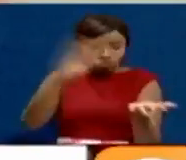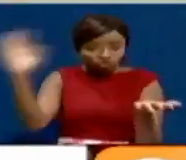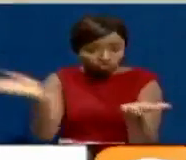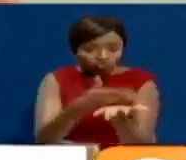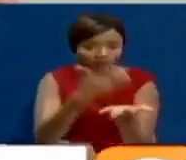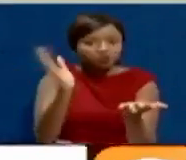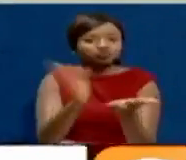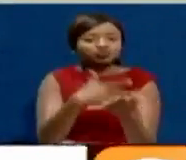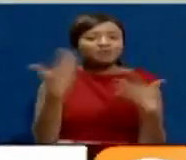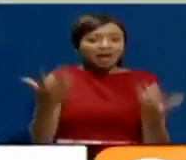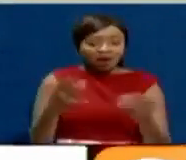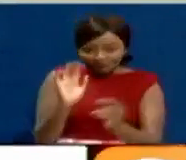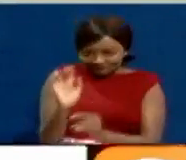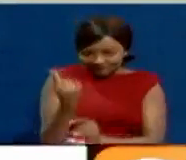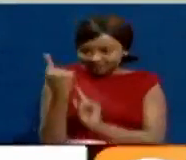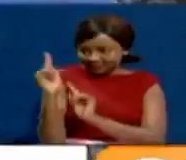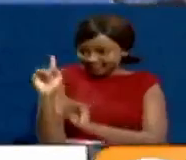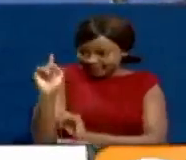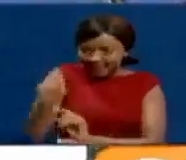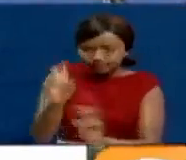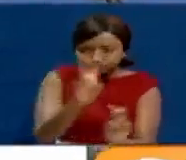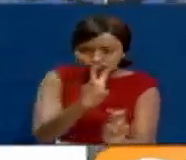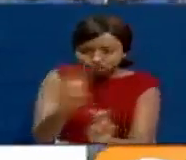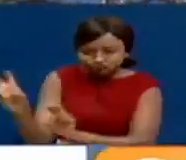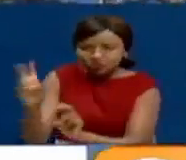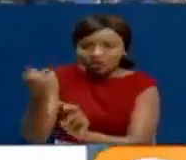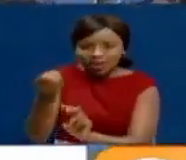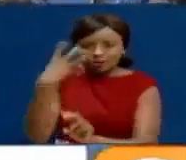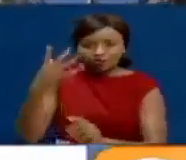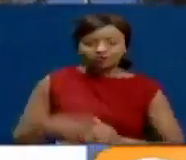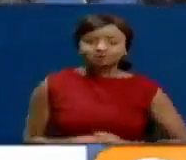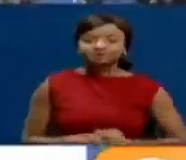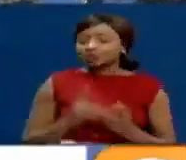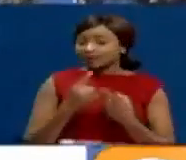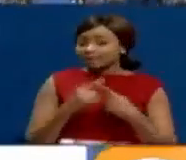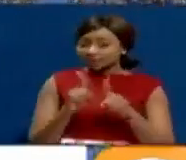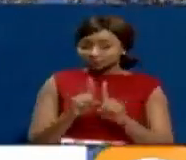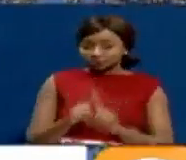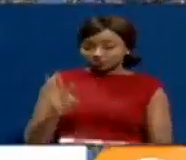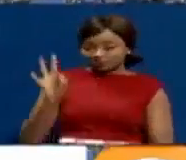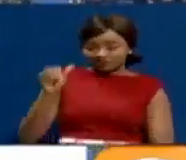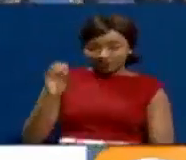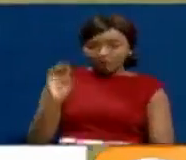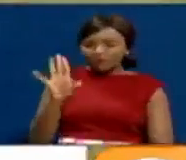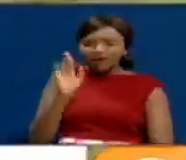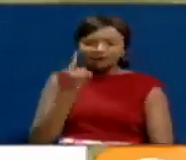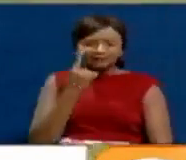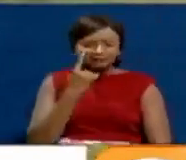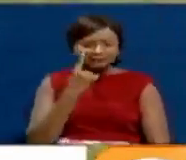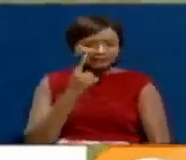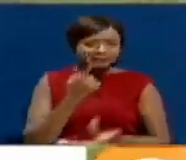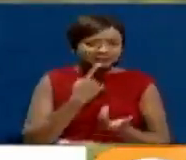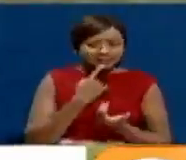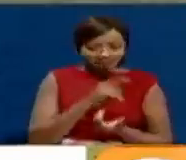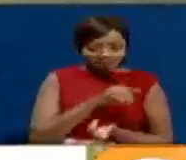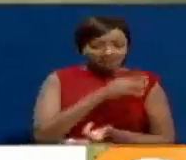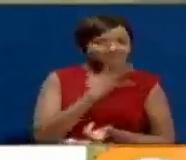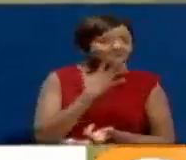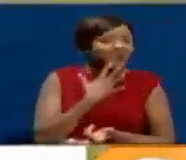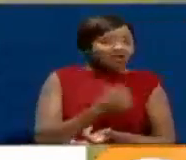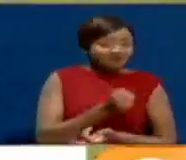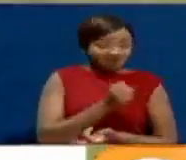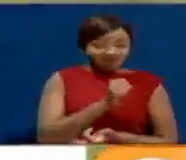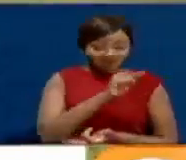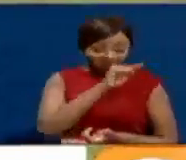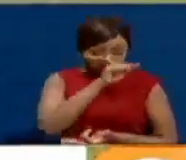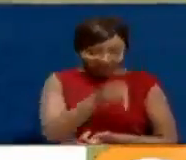kwanza mfanye survey ya kutosha. FAO estimates that 500,000 locusts can weigh approximately